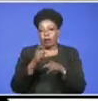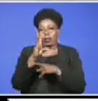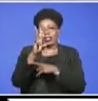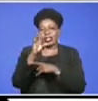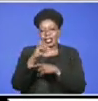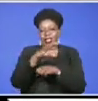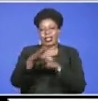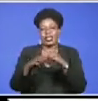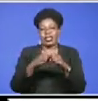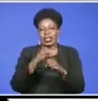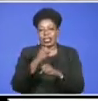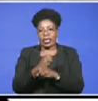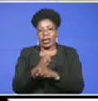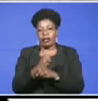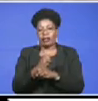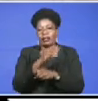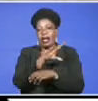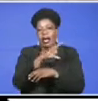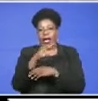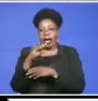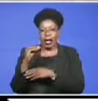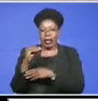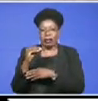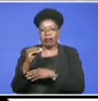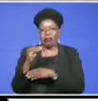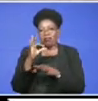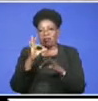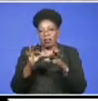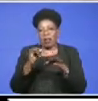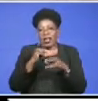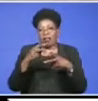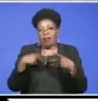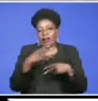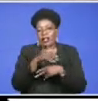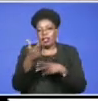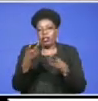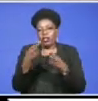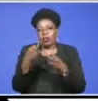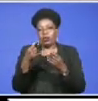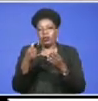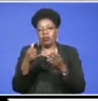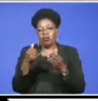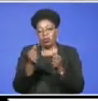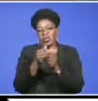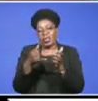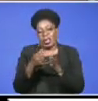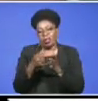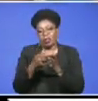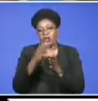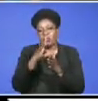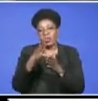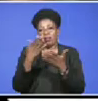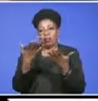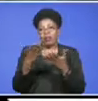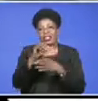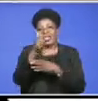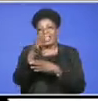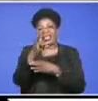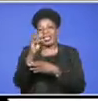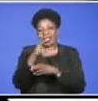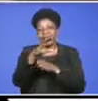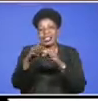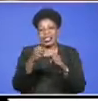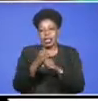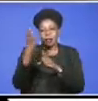years, and if I have anything to do with it, he'll be around for another 60. When Bobby Lightburn took over